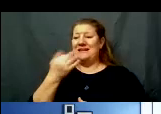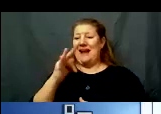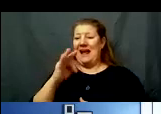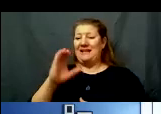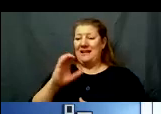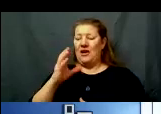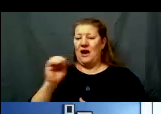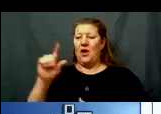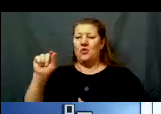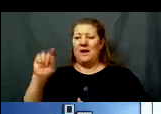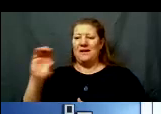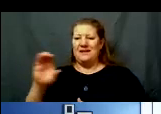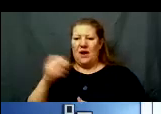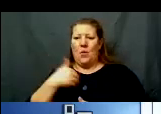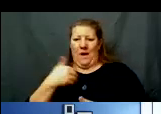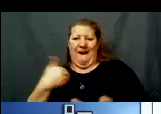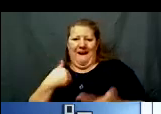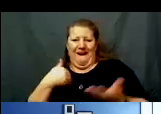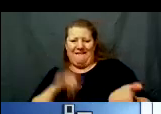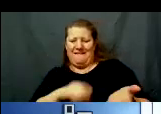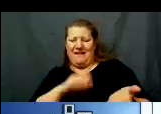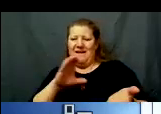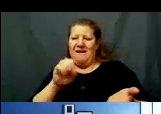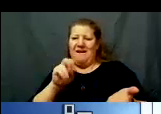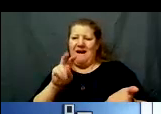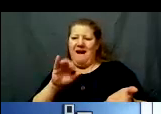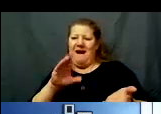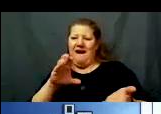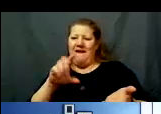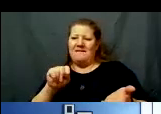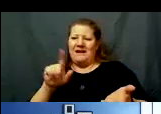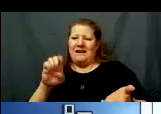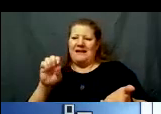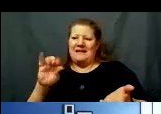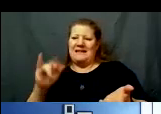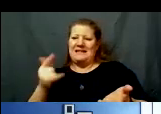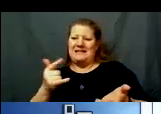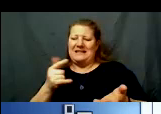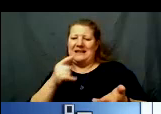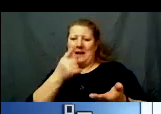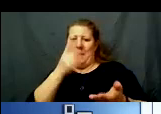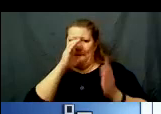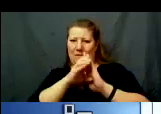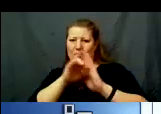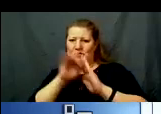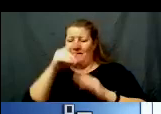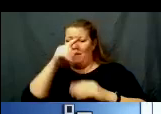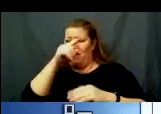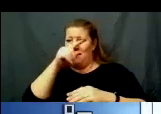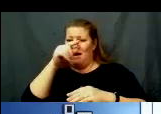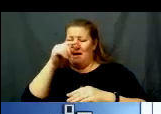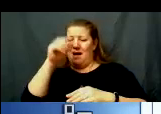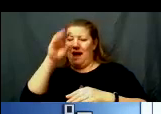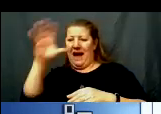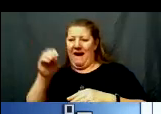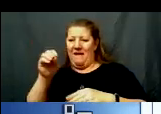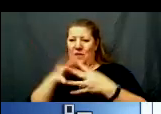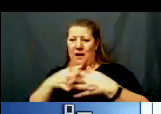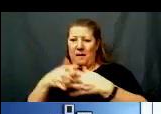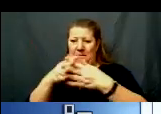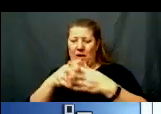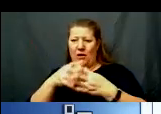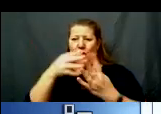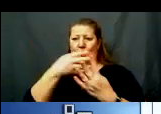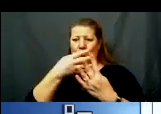we had this convict leasing system. Here is a photo of African-American men dressed out in the prison